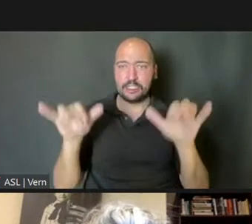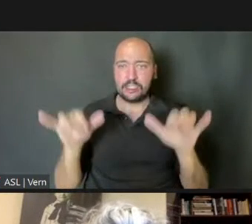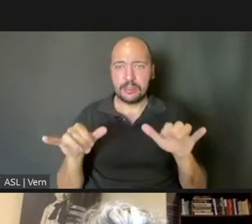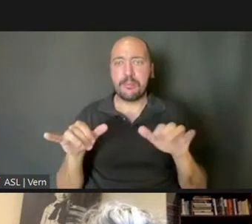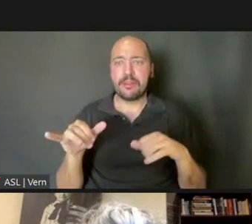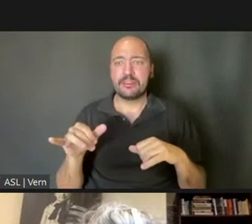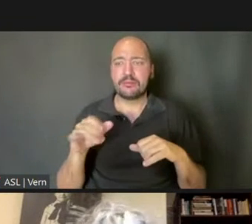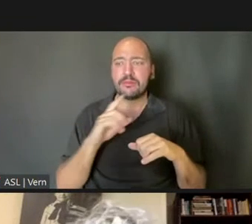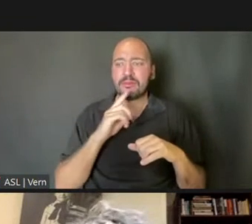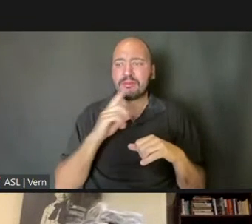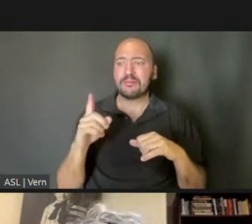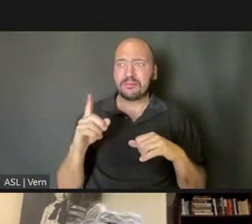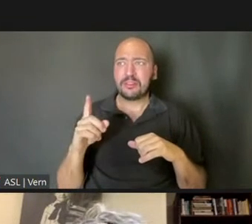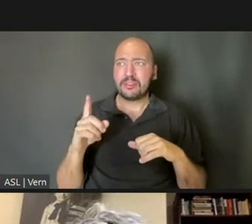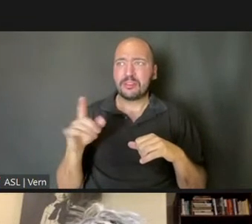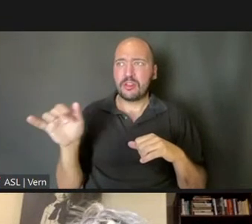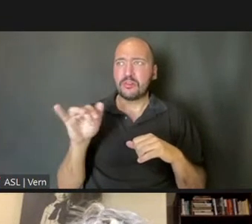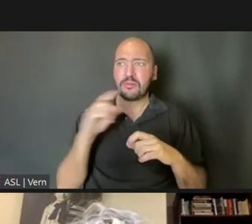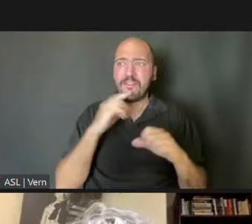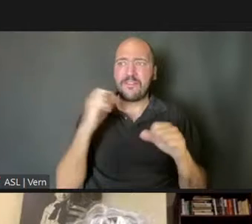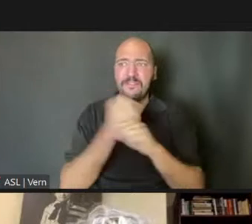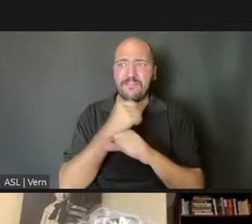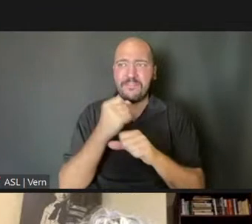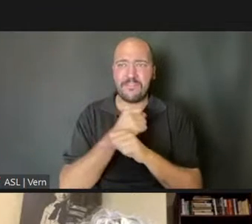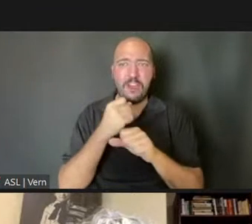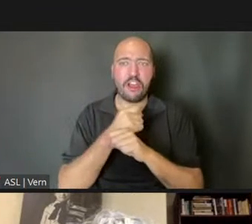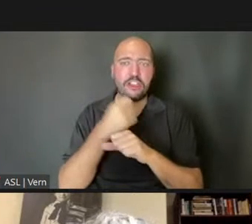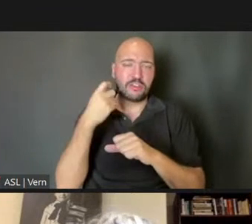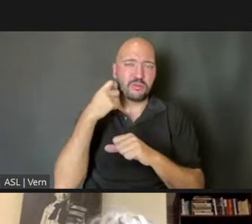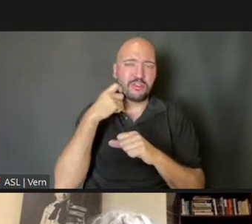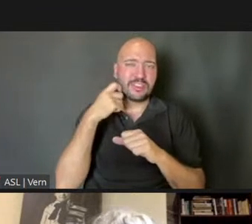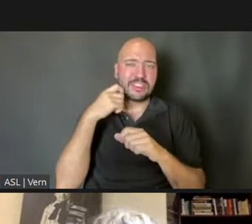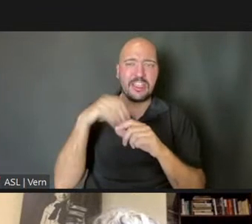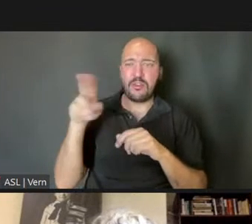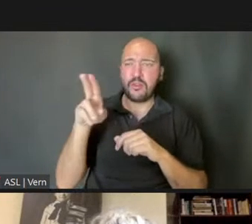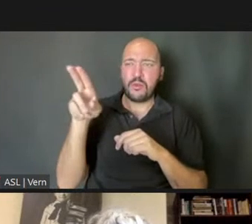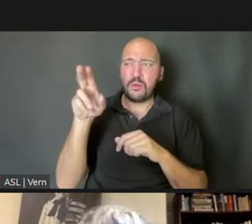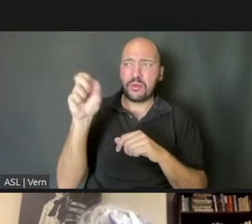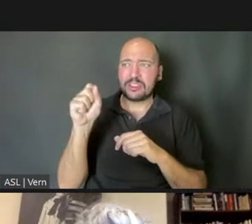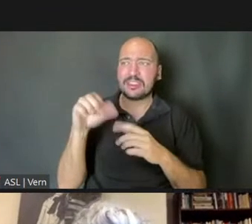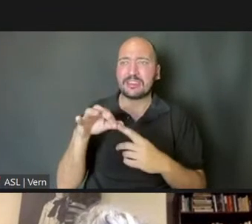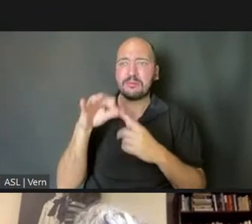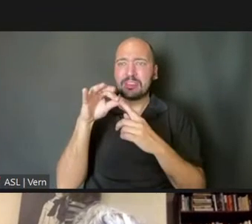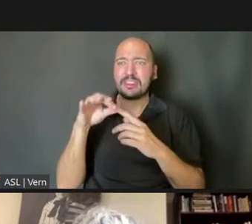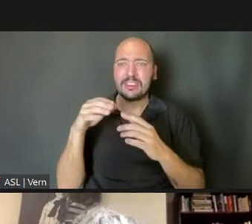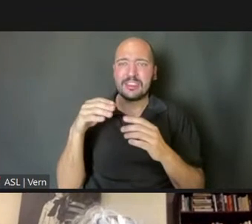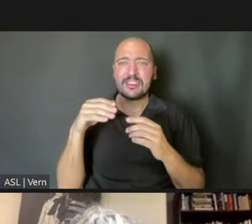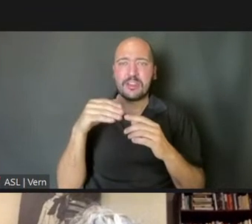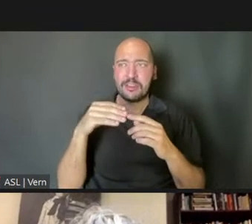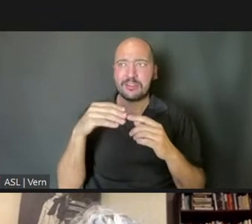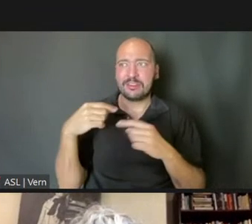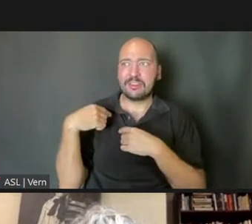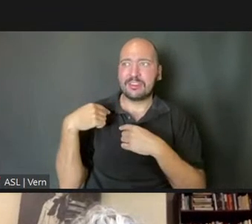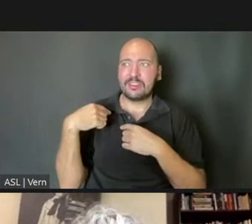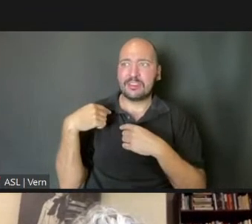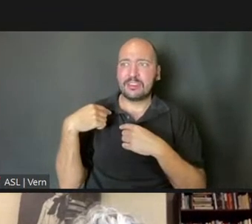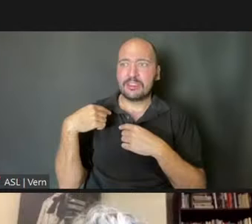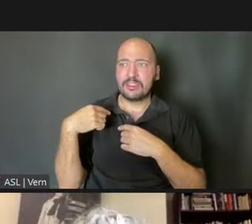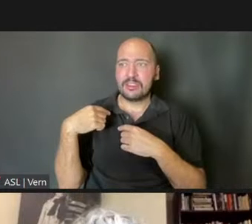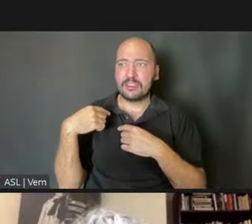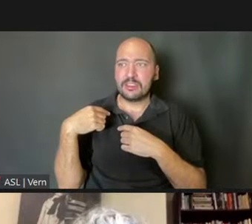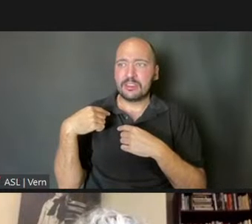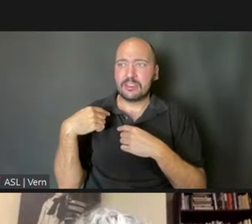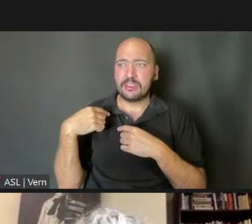been being fought recently in US, especially in the wake of Seattle